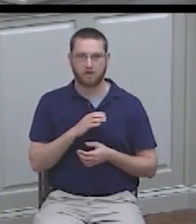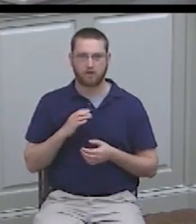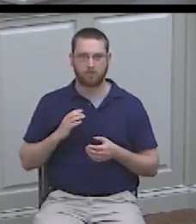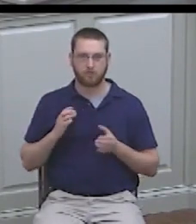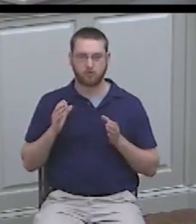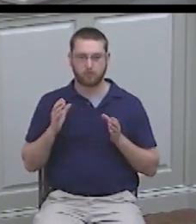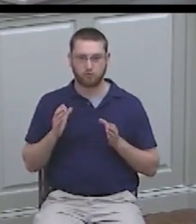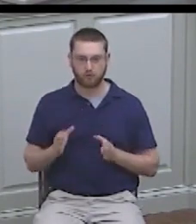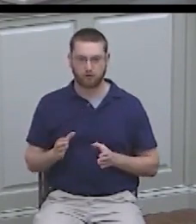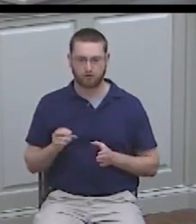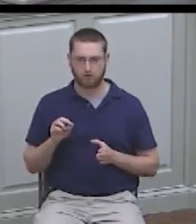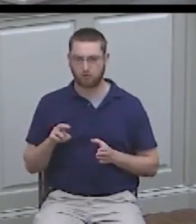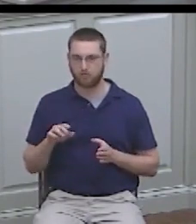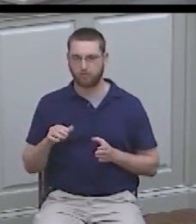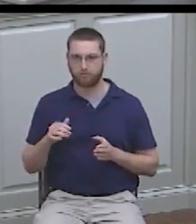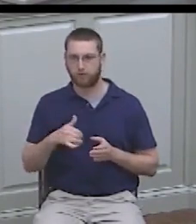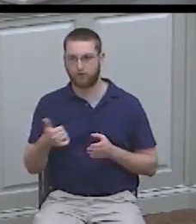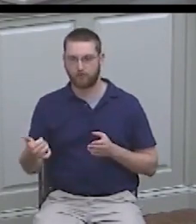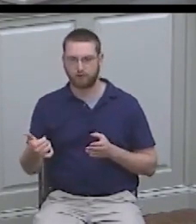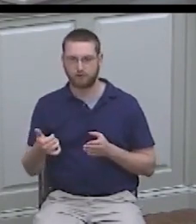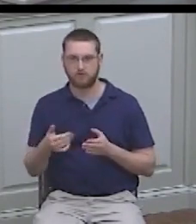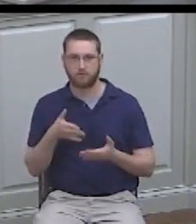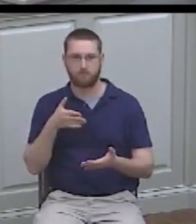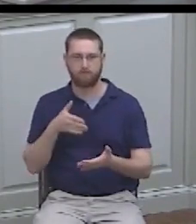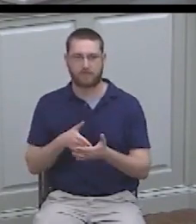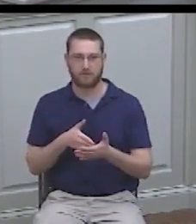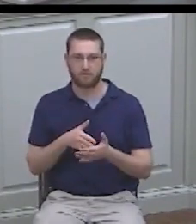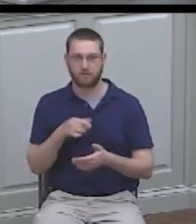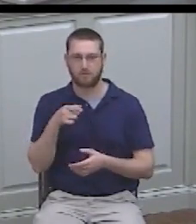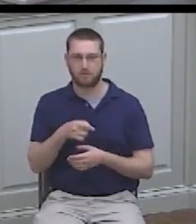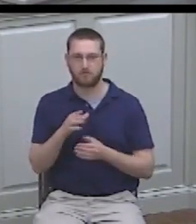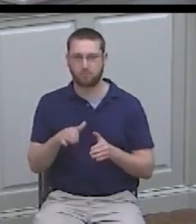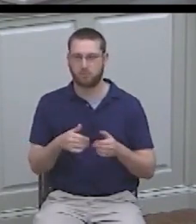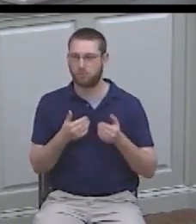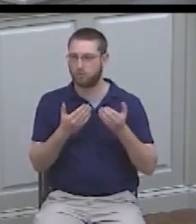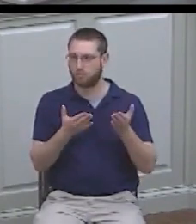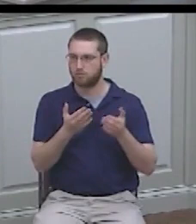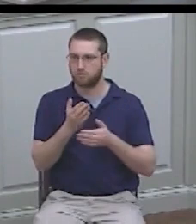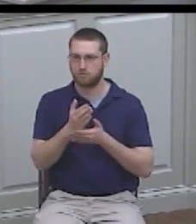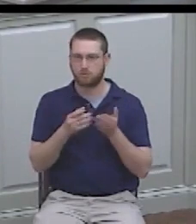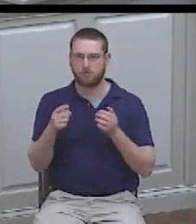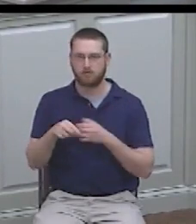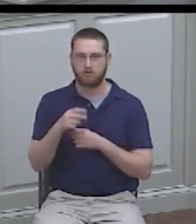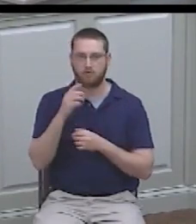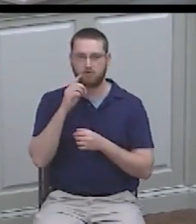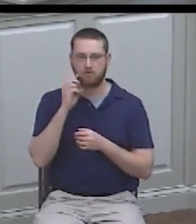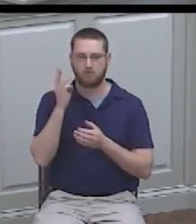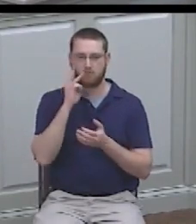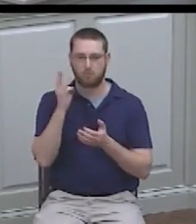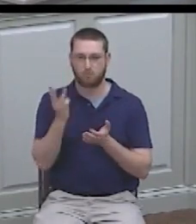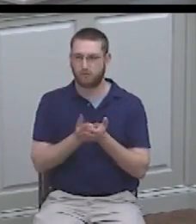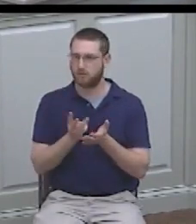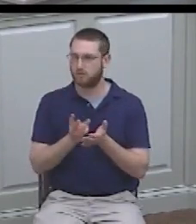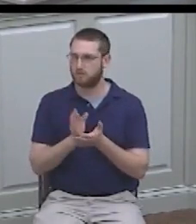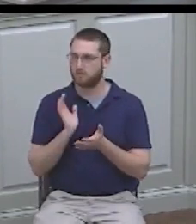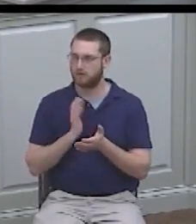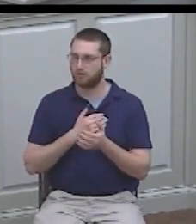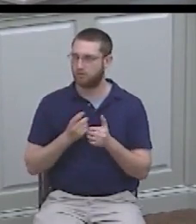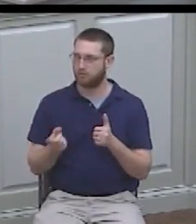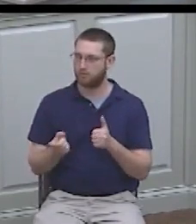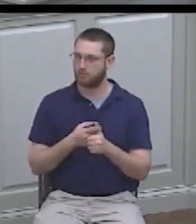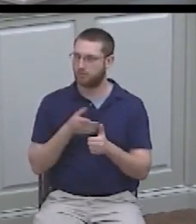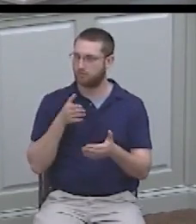have violated this proposal. Some of you all have already witnessed our first violation tonight.